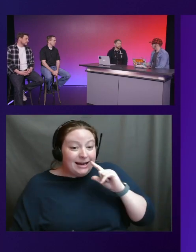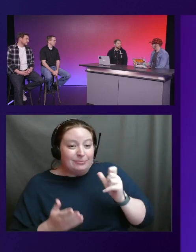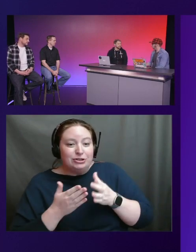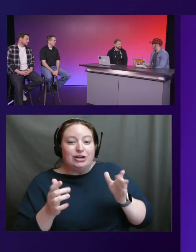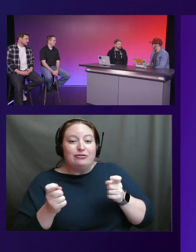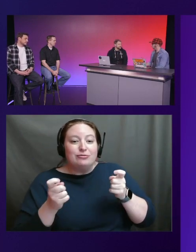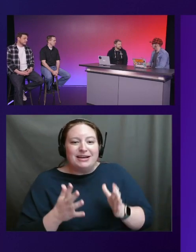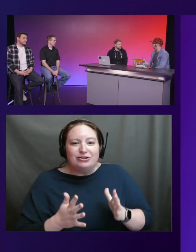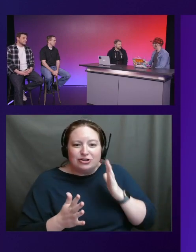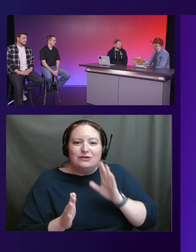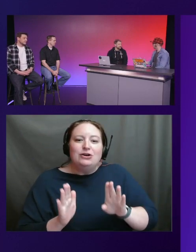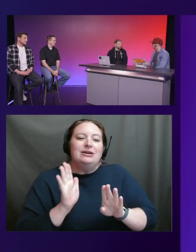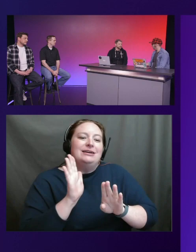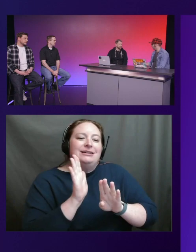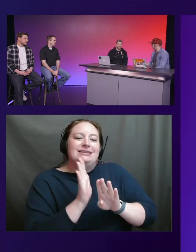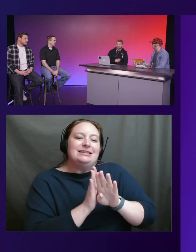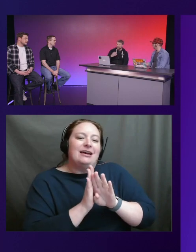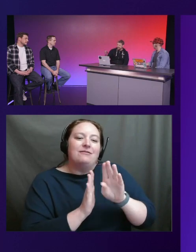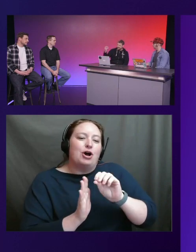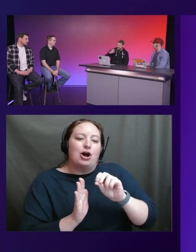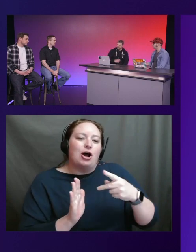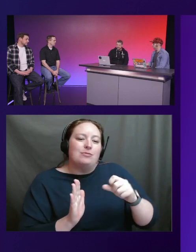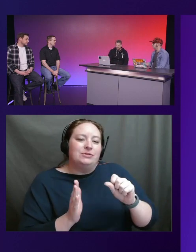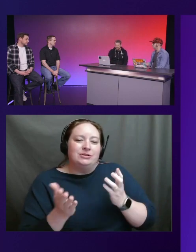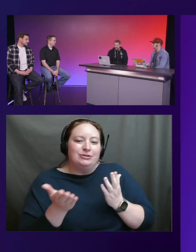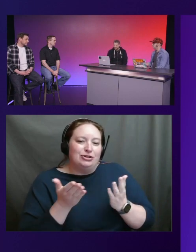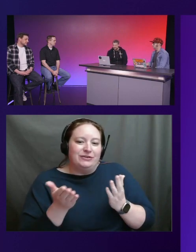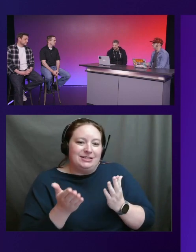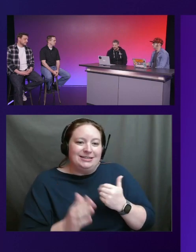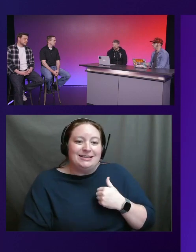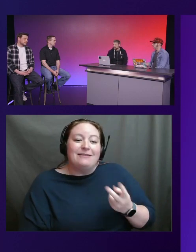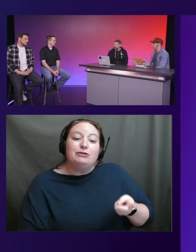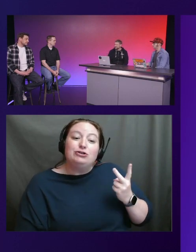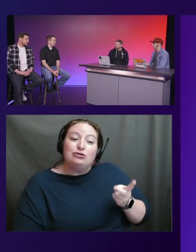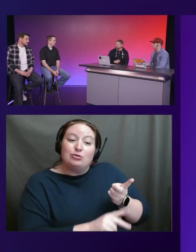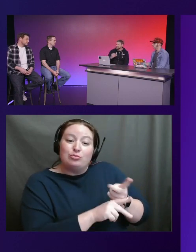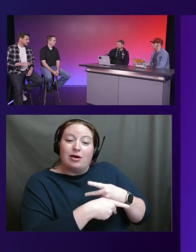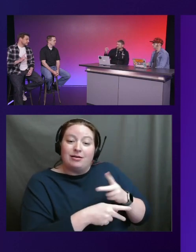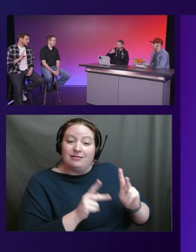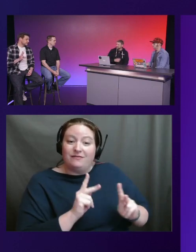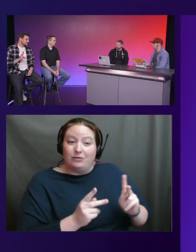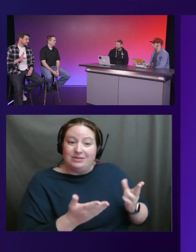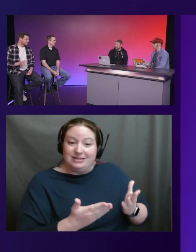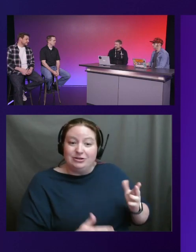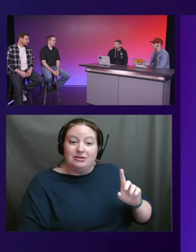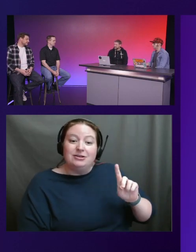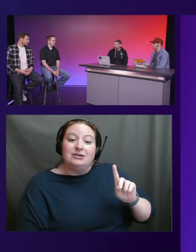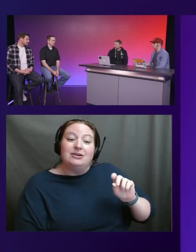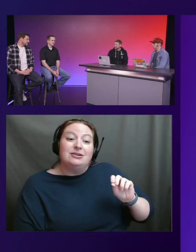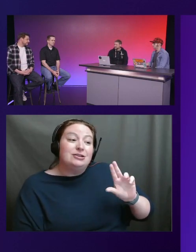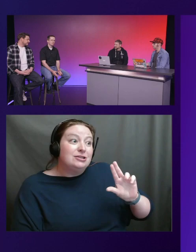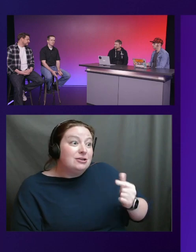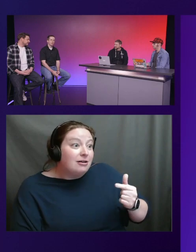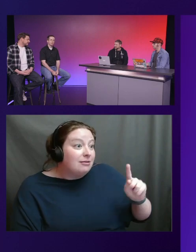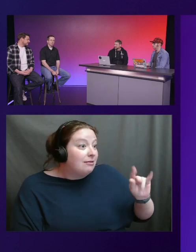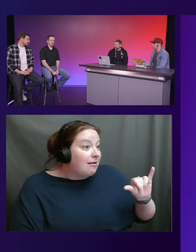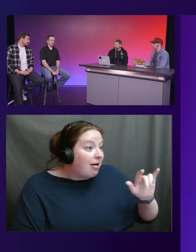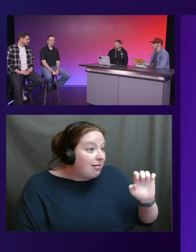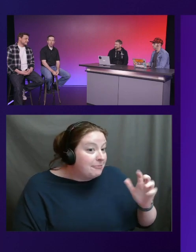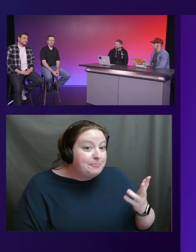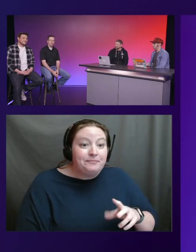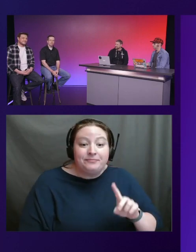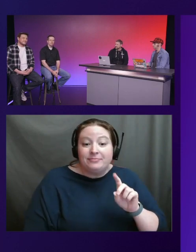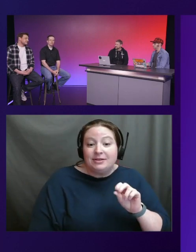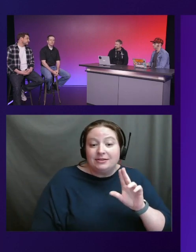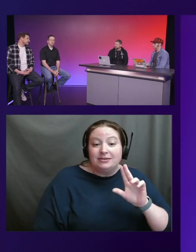calling it DevOps services these days. Okay. And I've got two of my product folks with me here today. Doug, Kyle, want to introduce yourselves? Yeah, I'm Doug Kloss.